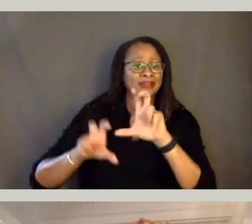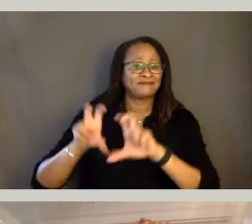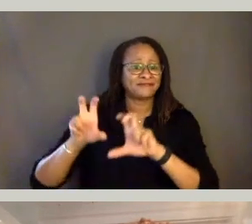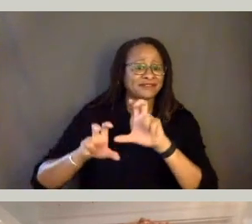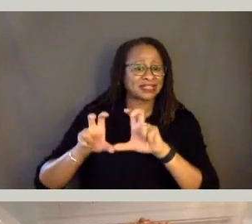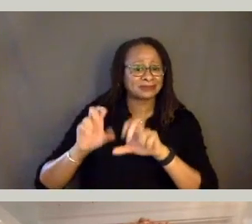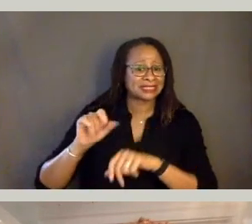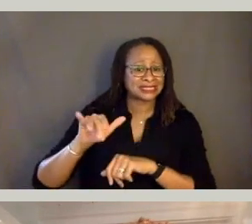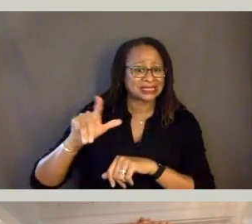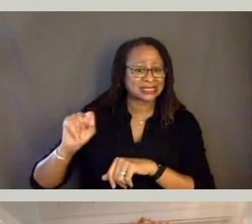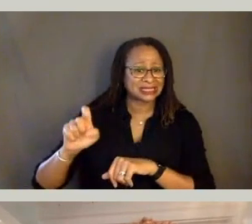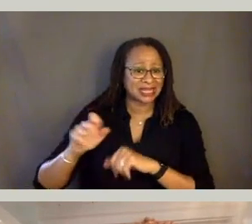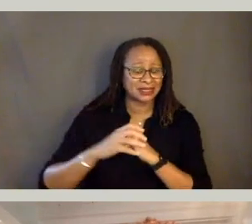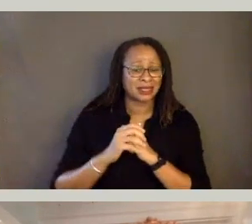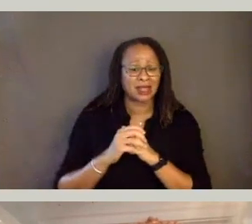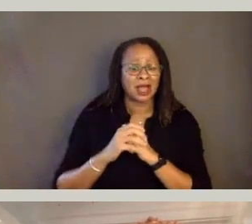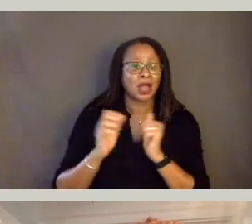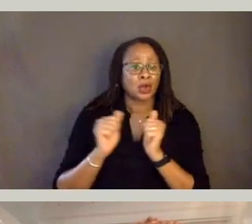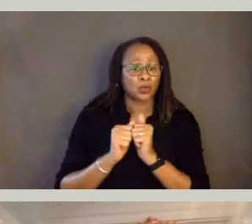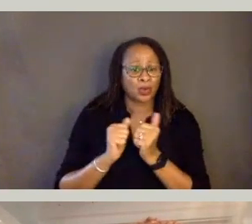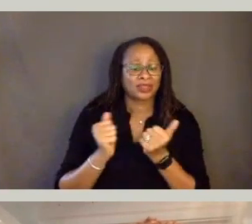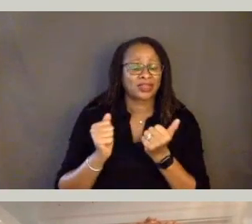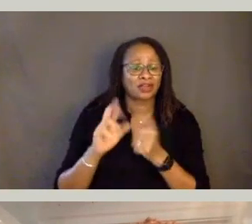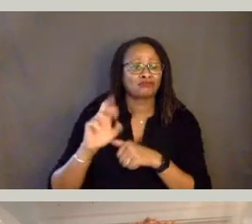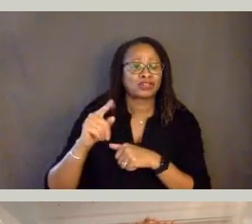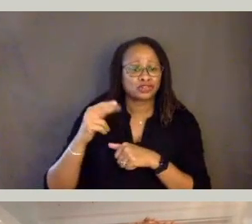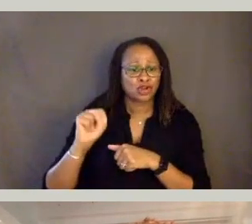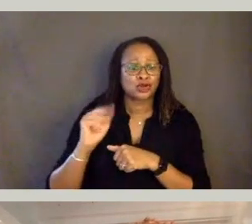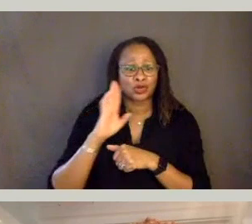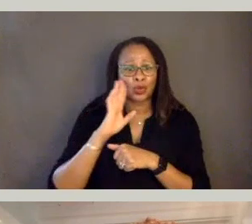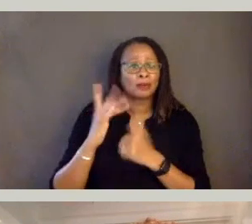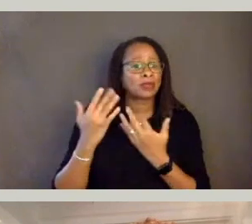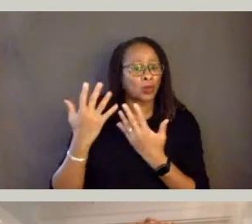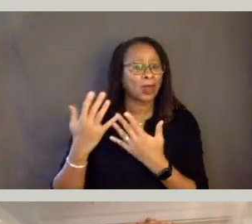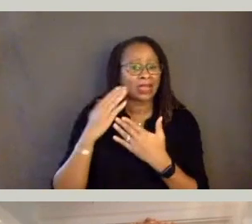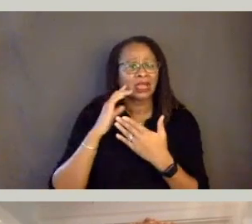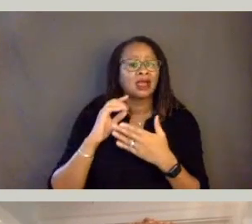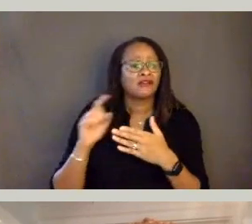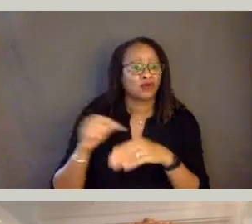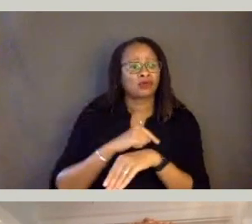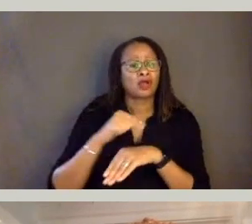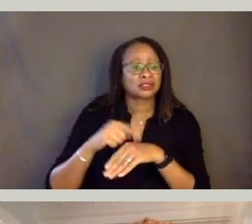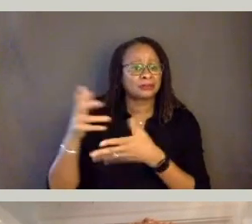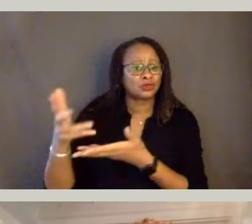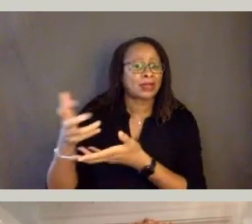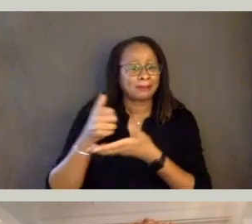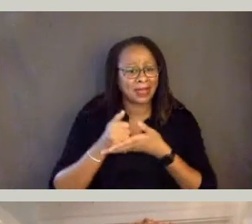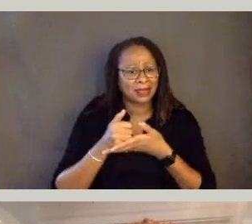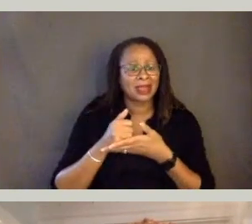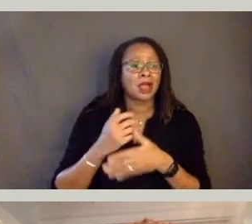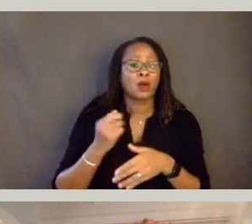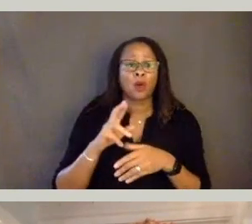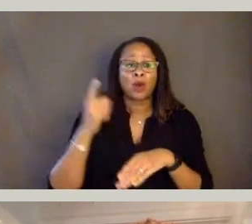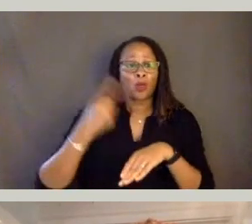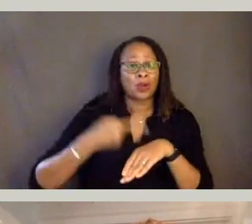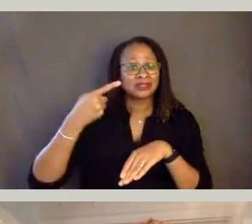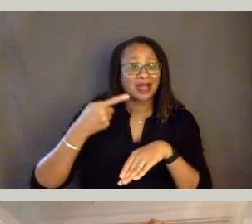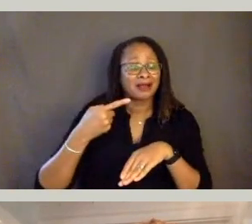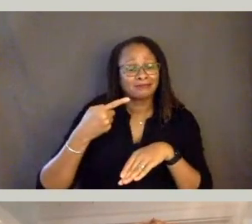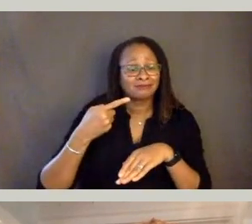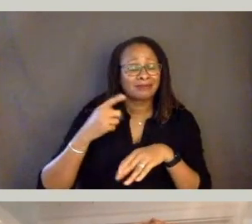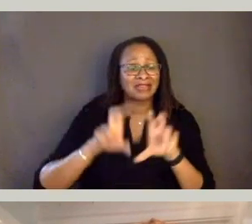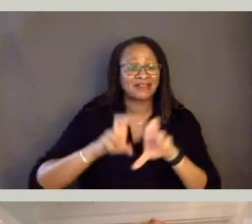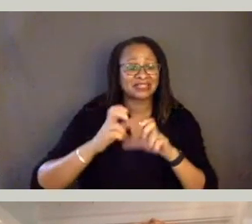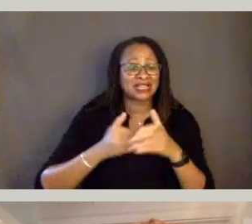slate, you know, with returns to be assessed over a longer time horizon? Is it, you know, a one-time investment in the next